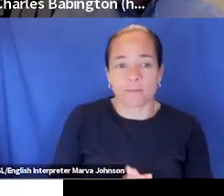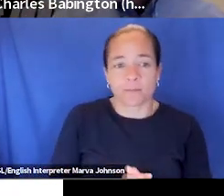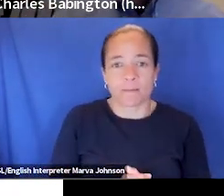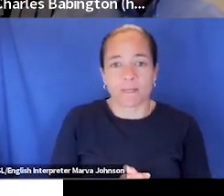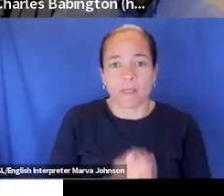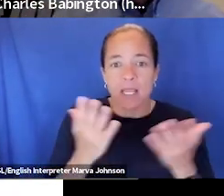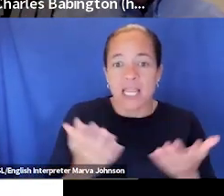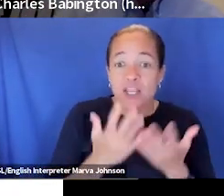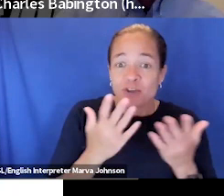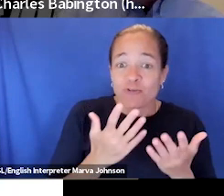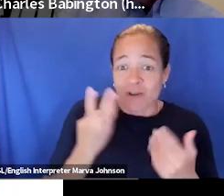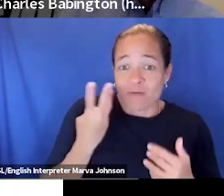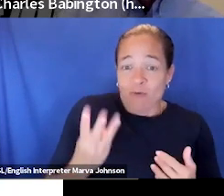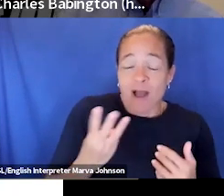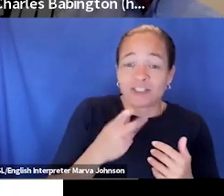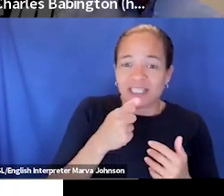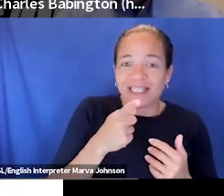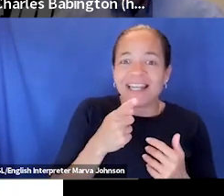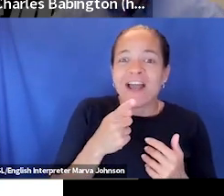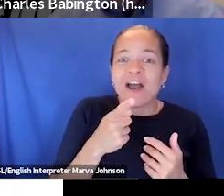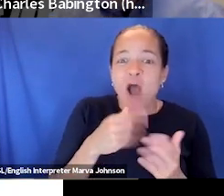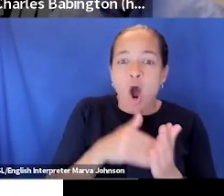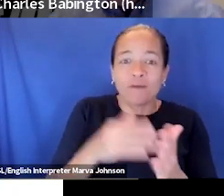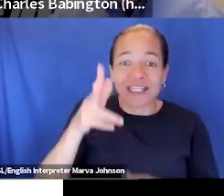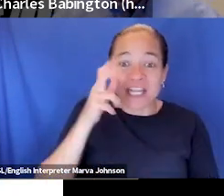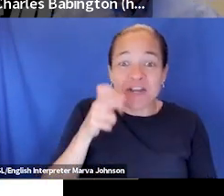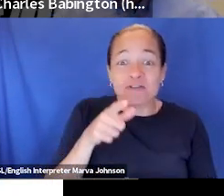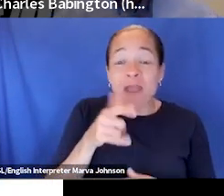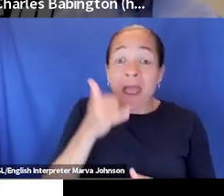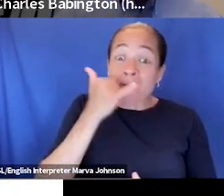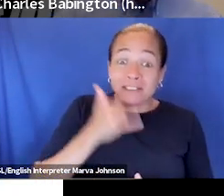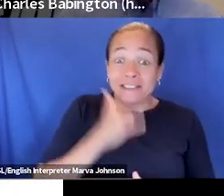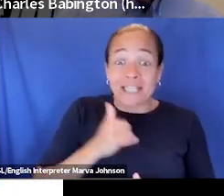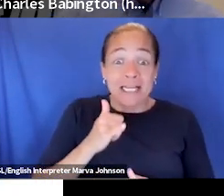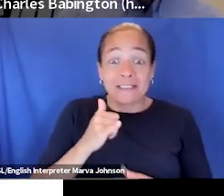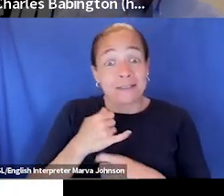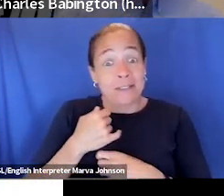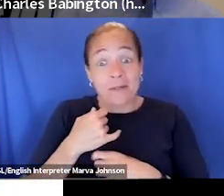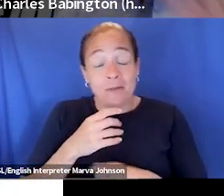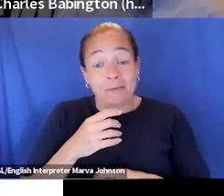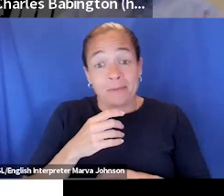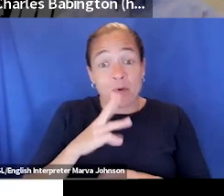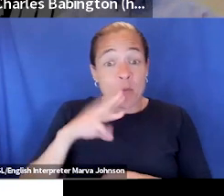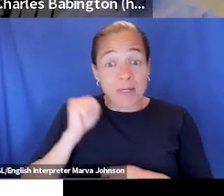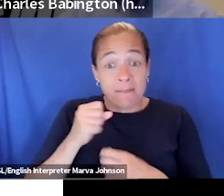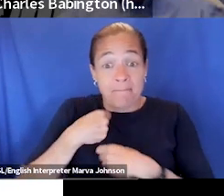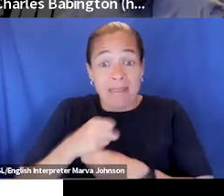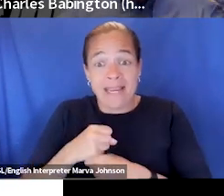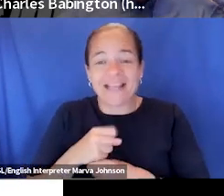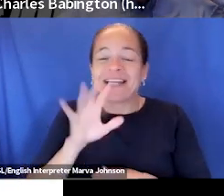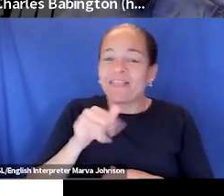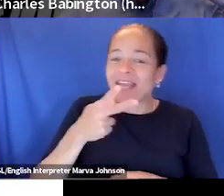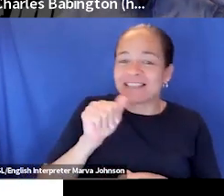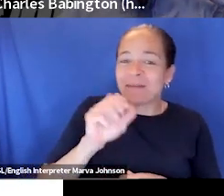we fairly often hear mistakes were made by some government official Why do they do that? Classic, it's the ultimate passive voice